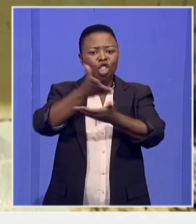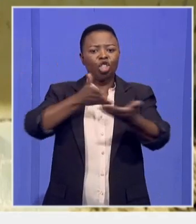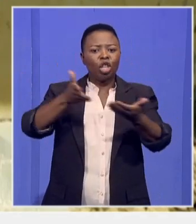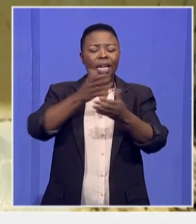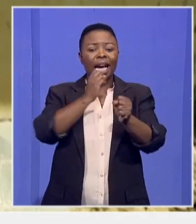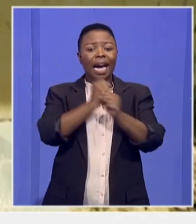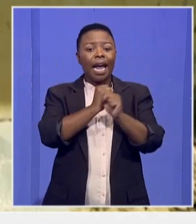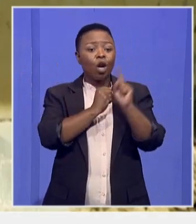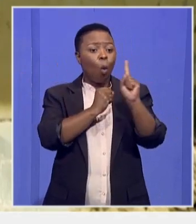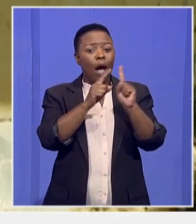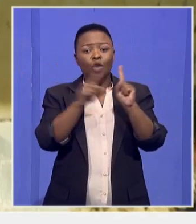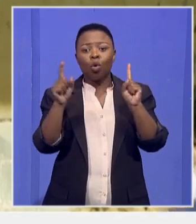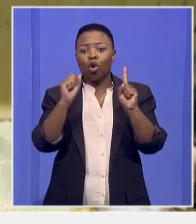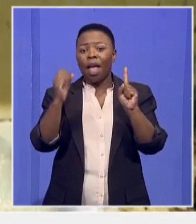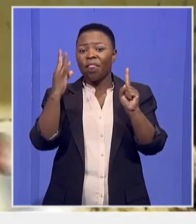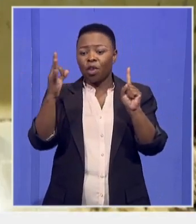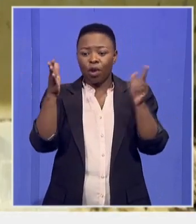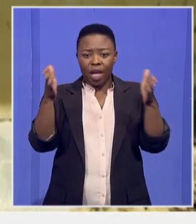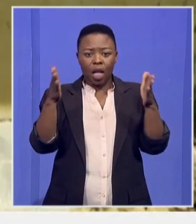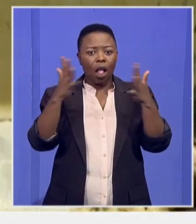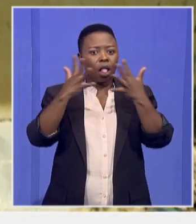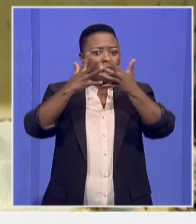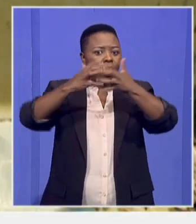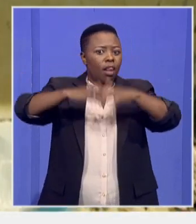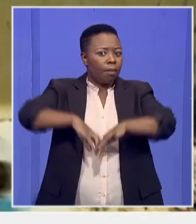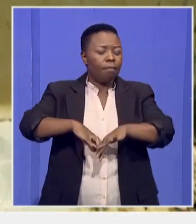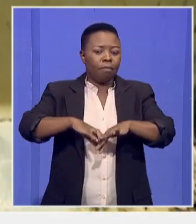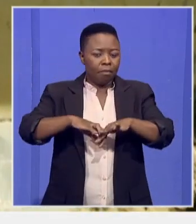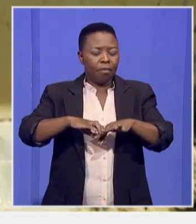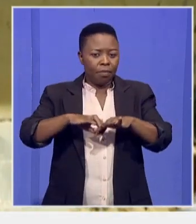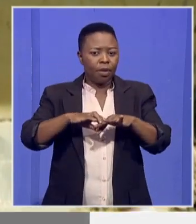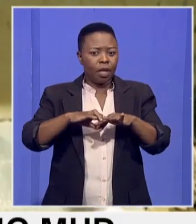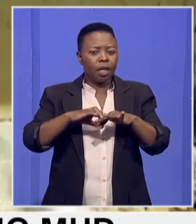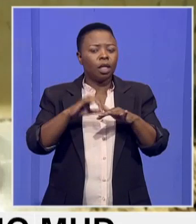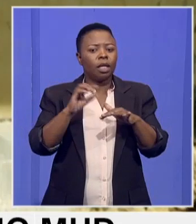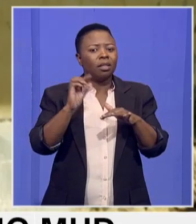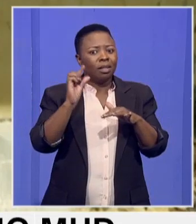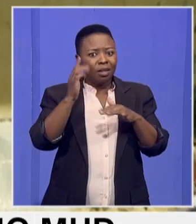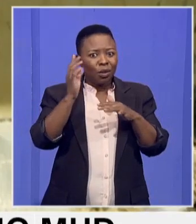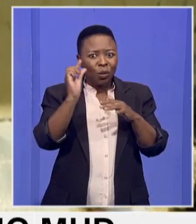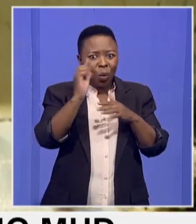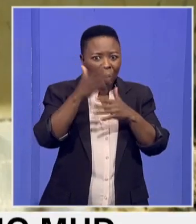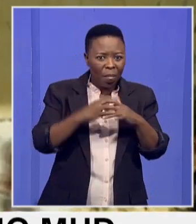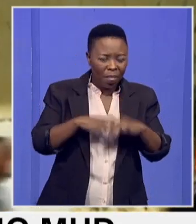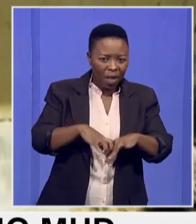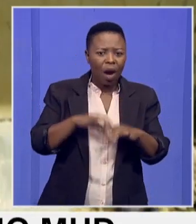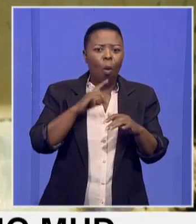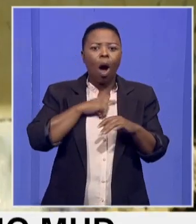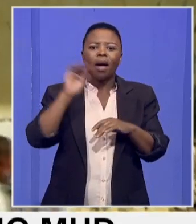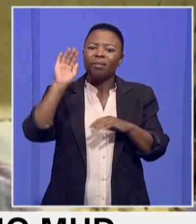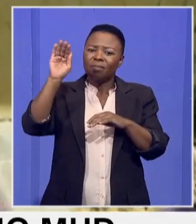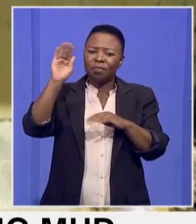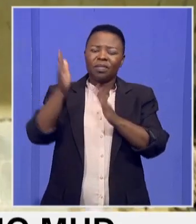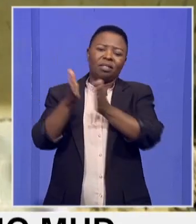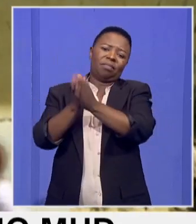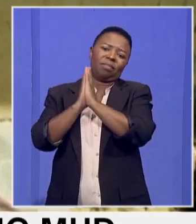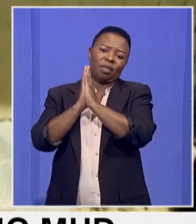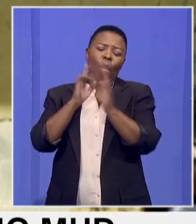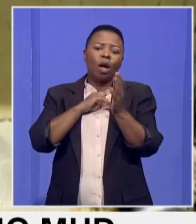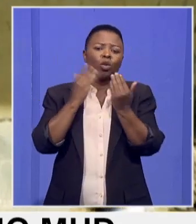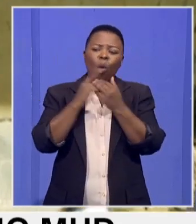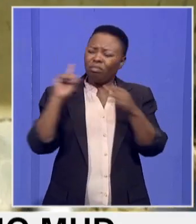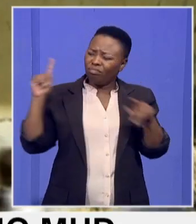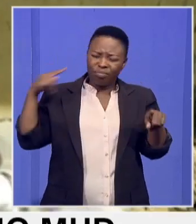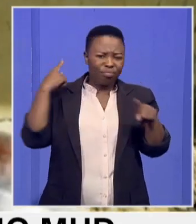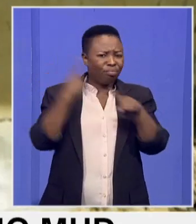3 learners has partially collapsed. We are calling for intervention because this school has been like this for many years now.